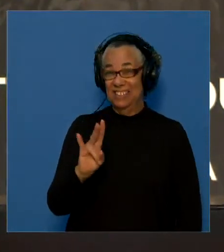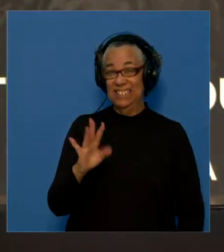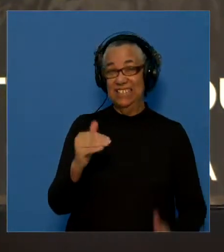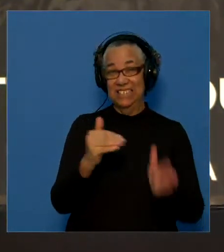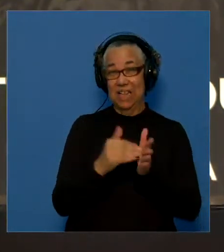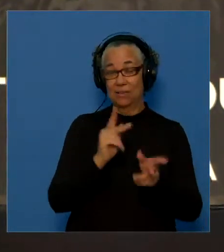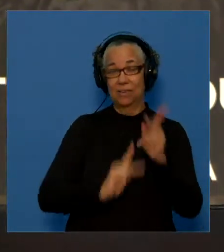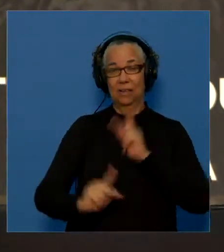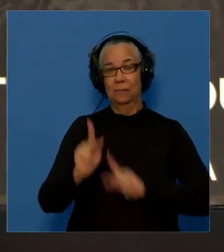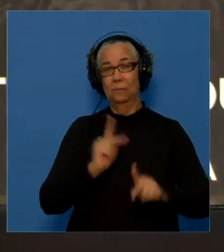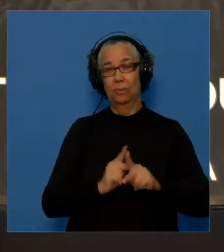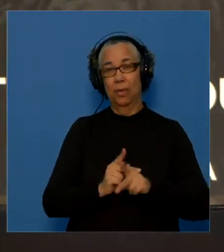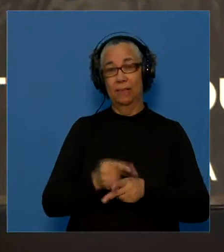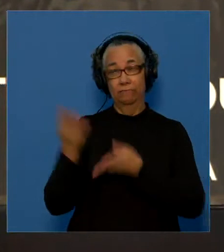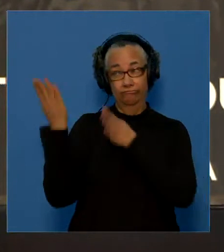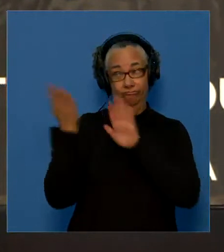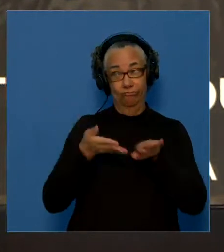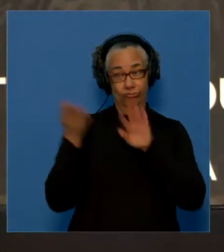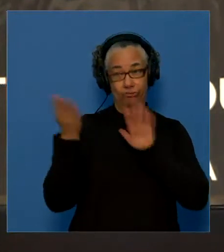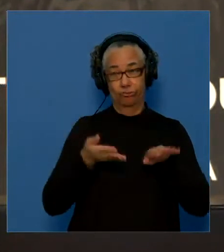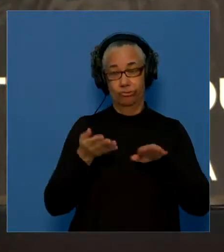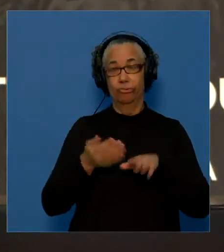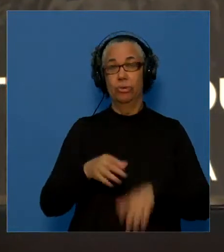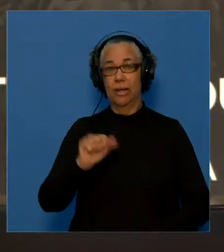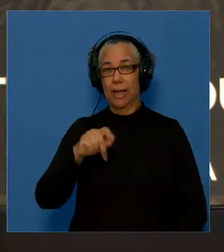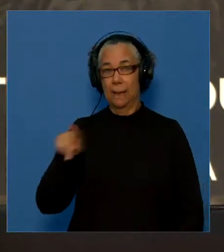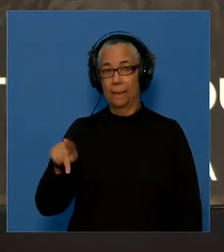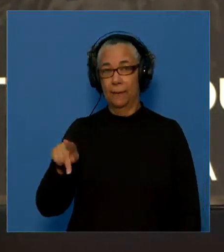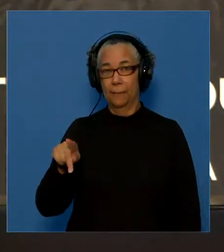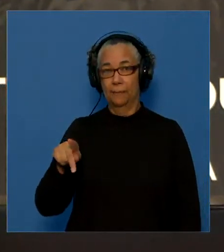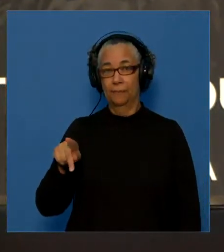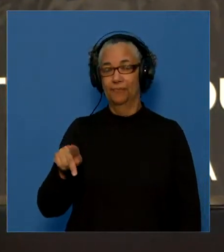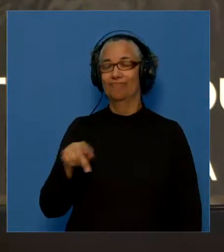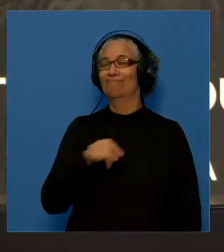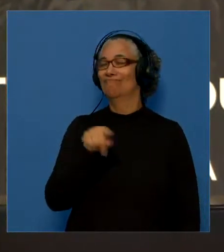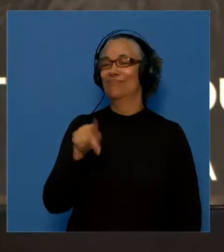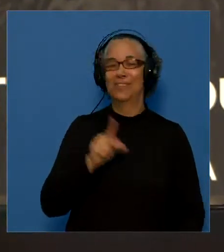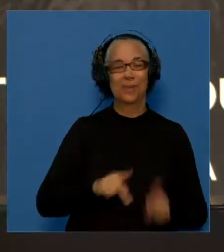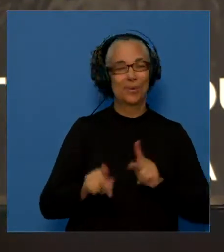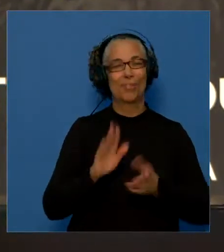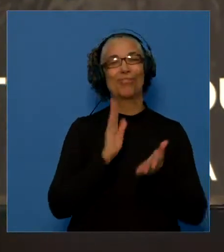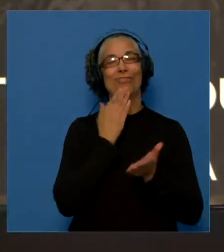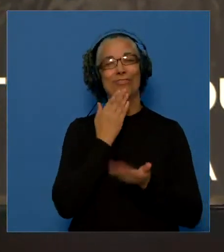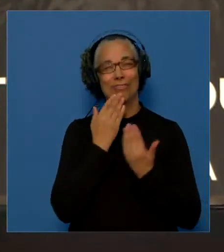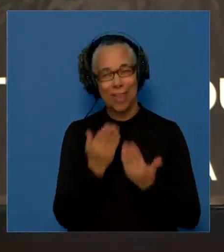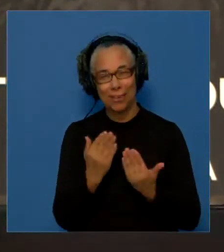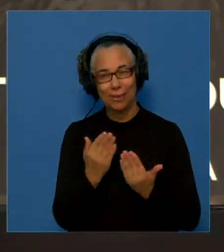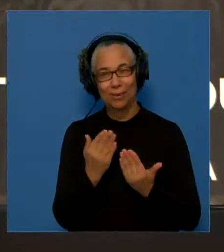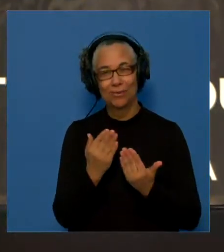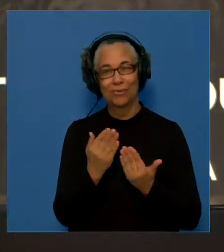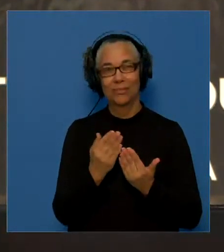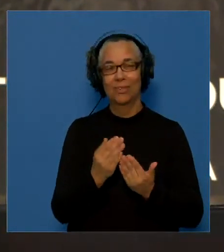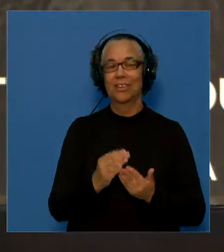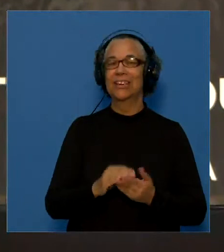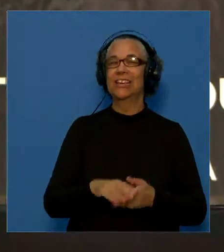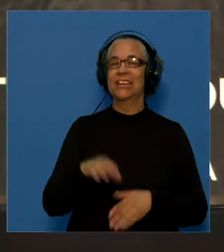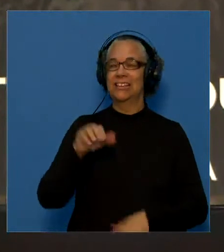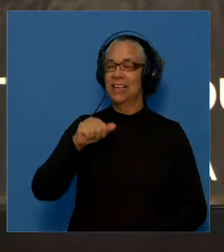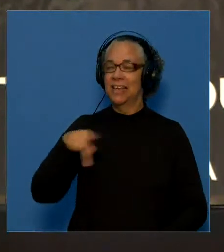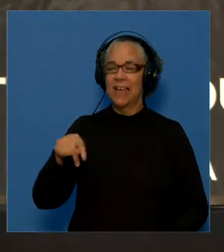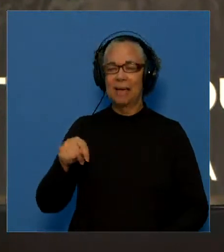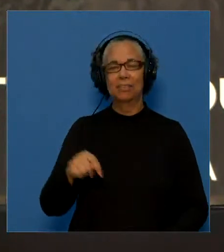persons have downloaded the app. To those persons, I say thank you. The app is designed to slow the spread